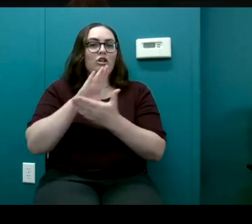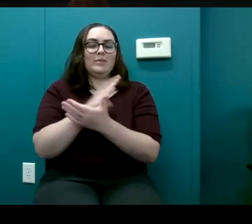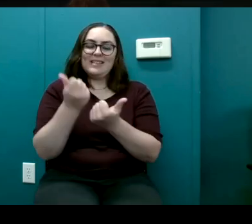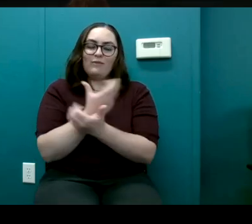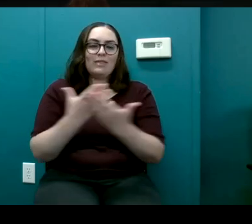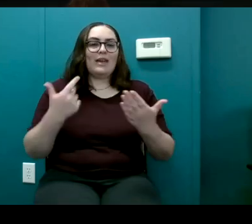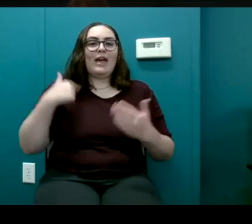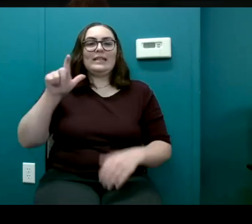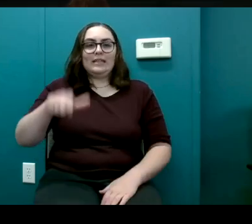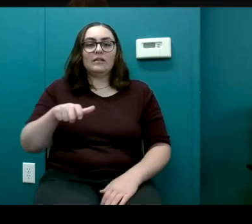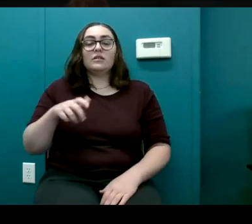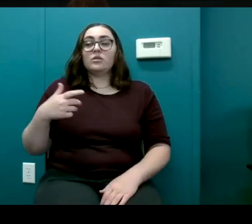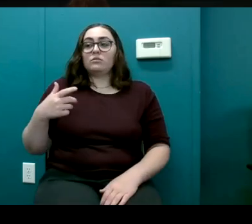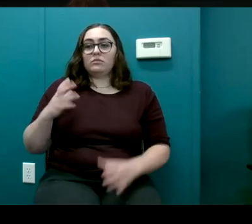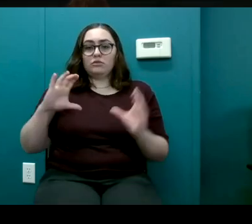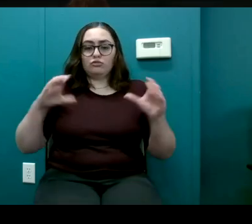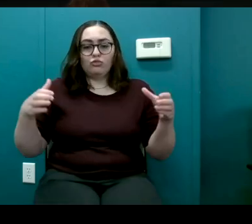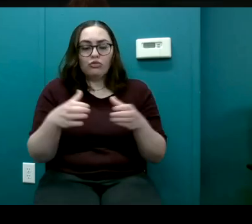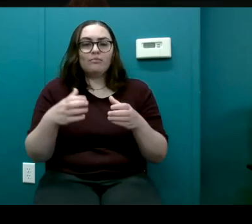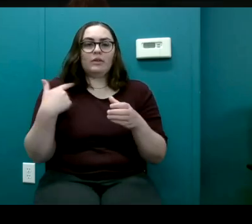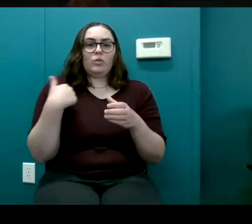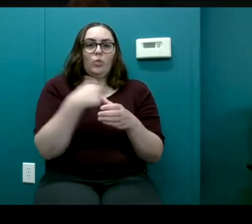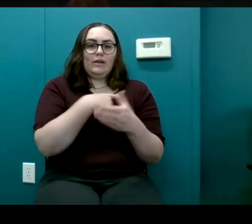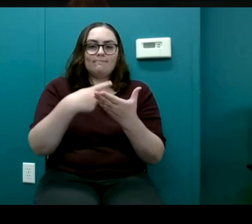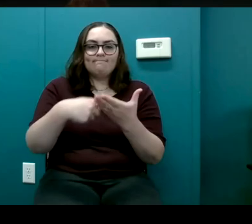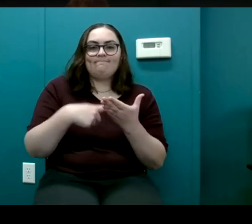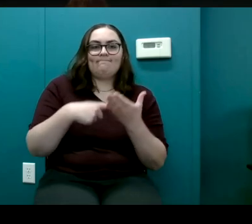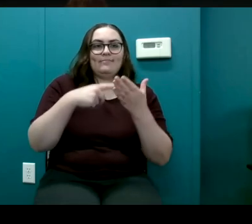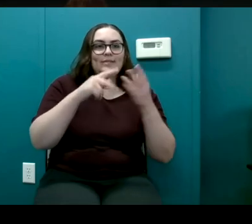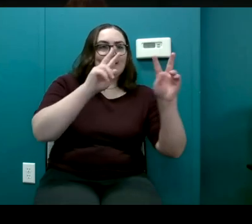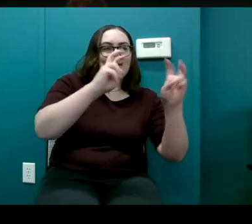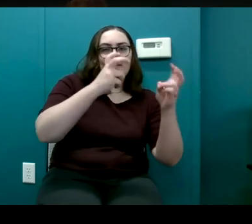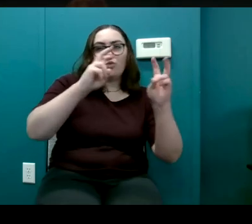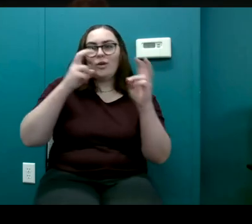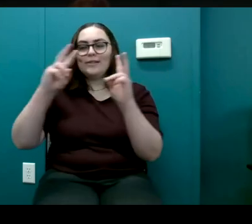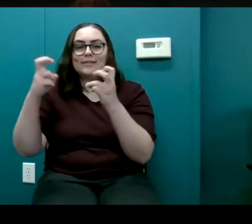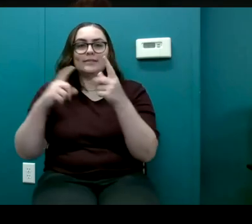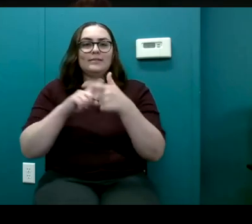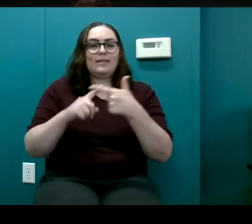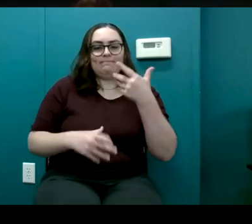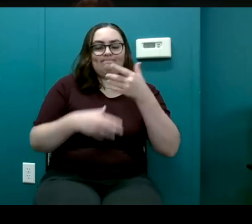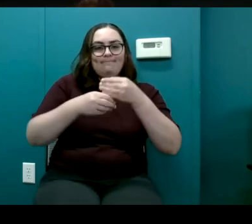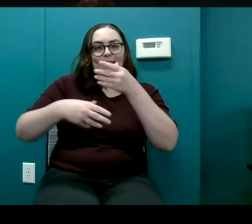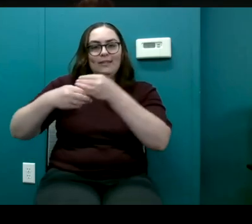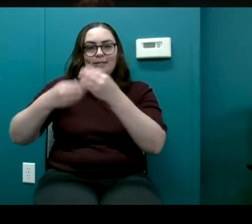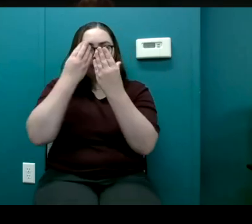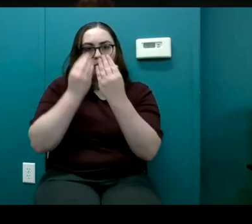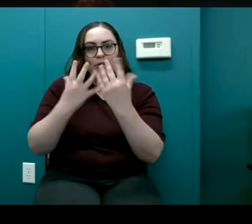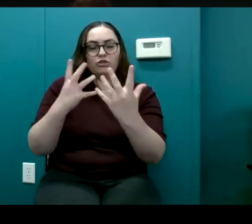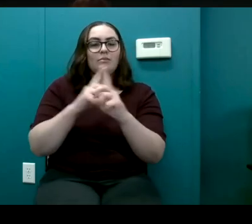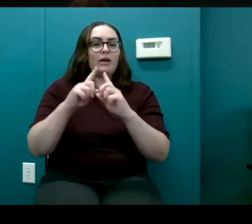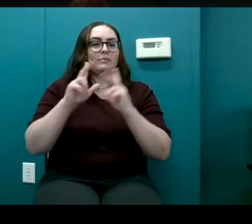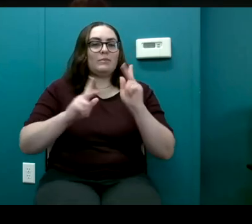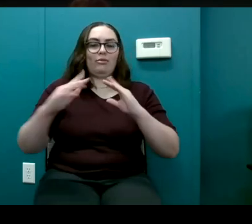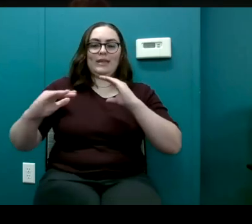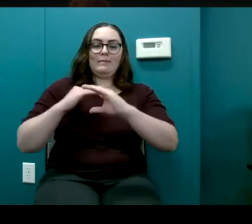so as a group, we came up with the categories, and then we added information that people emailed me. And